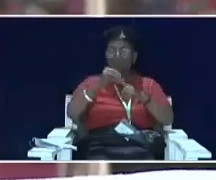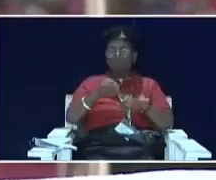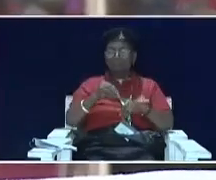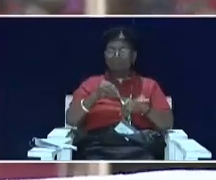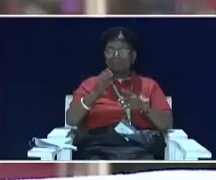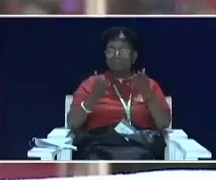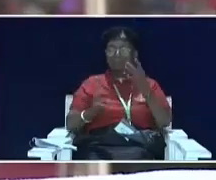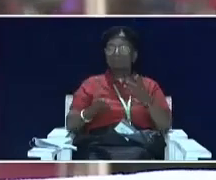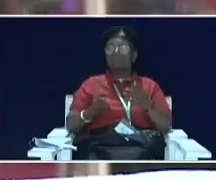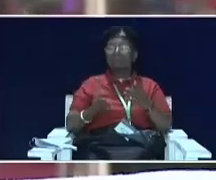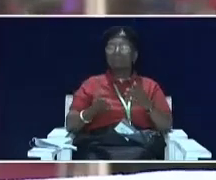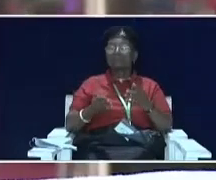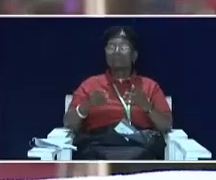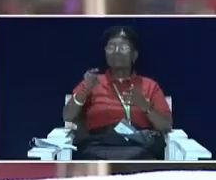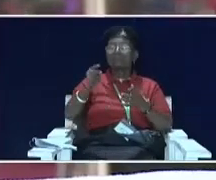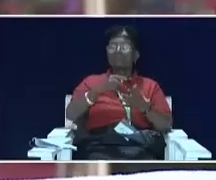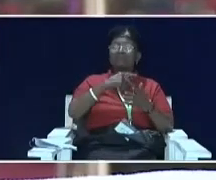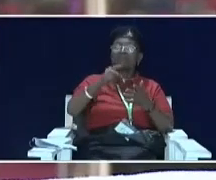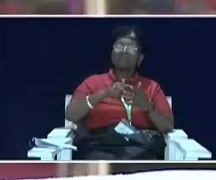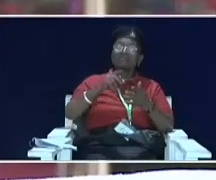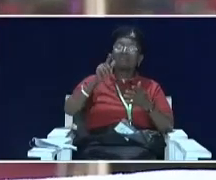Psalm 23 verse